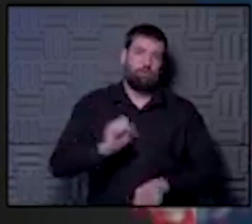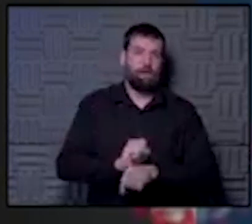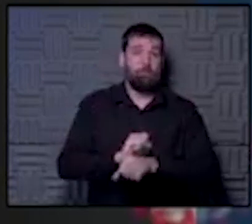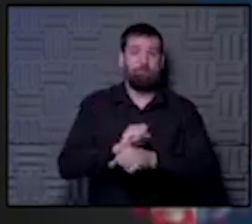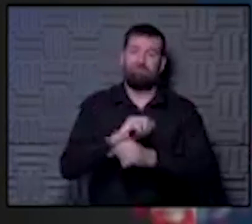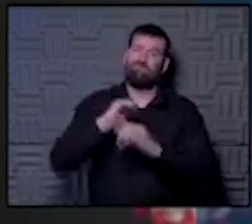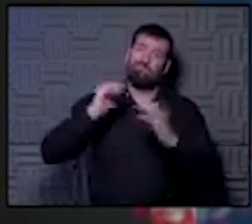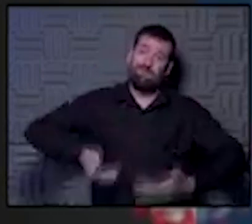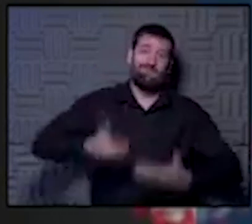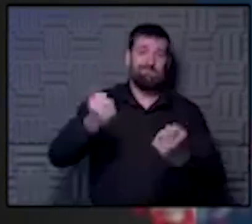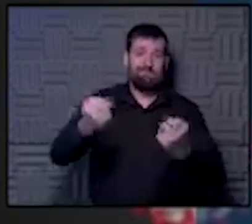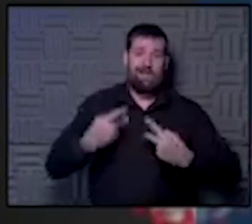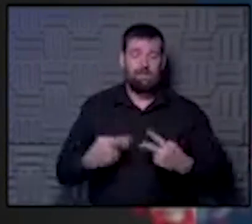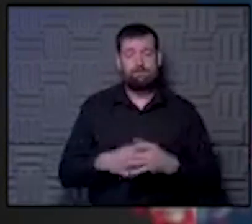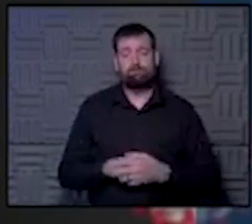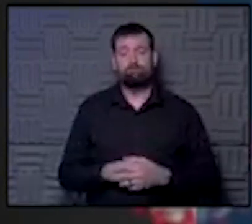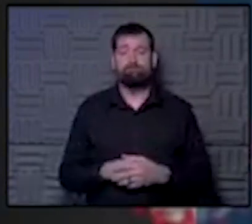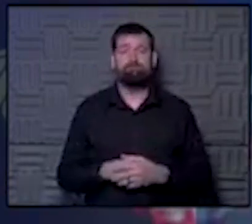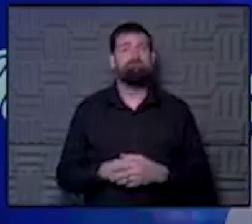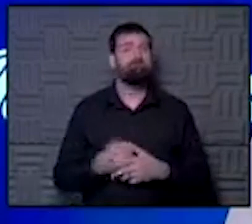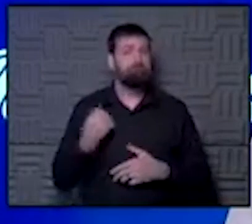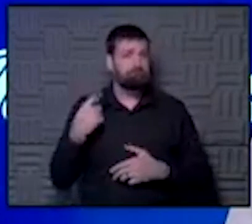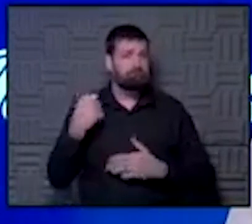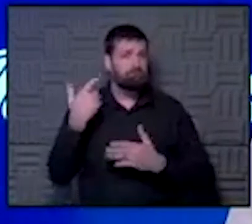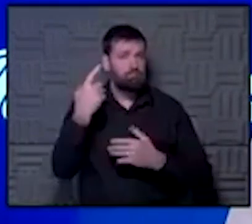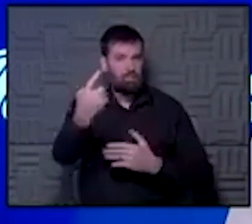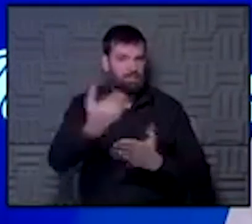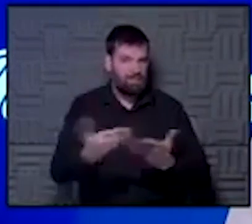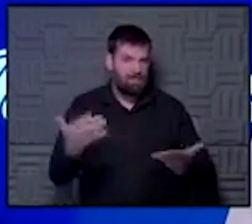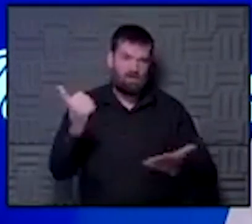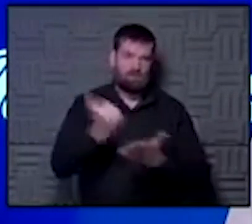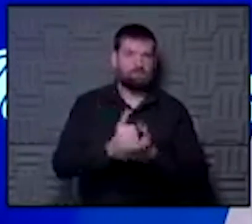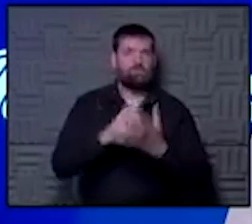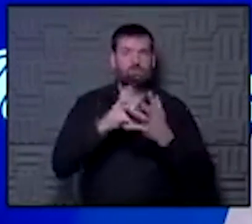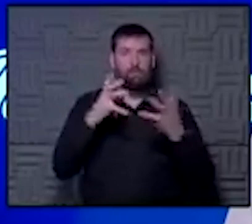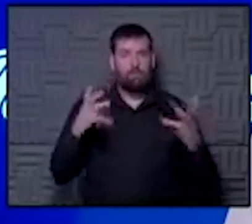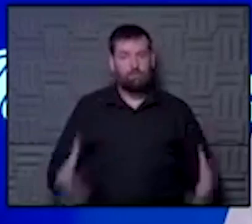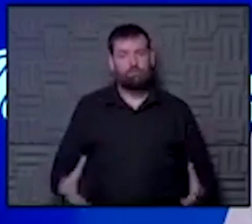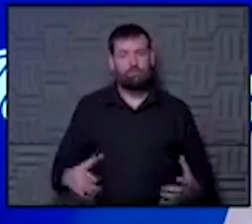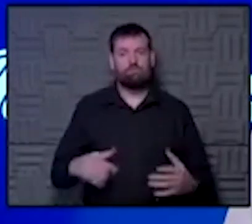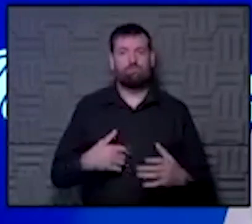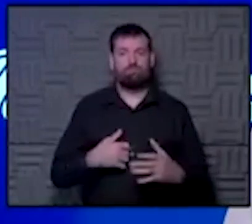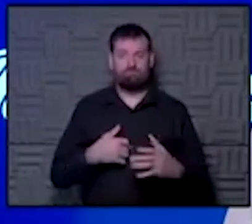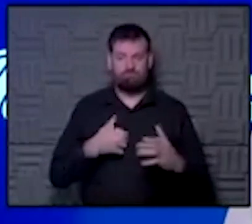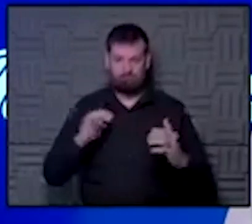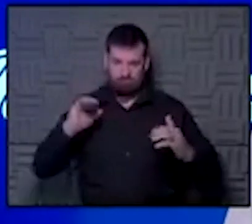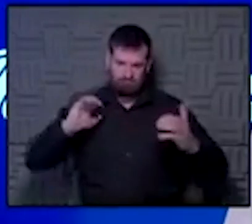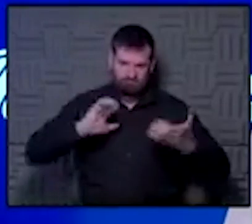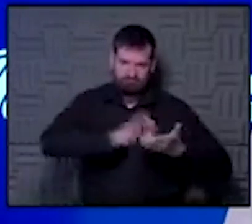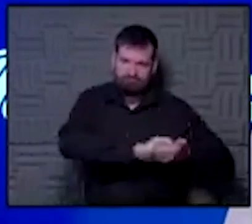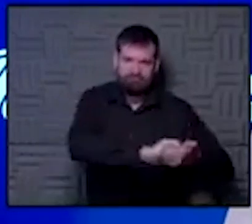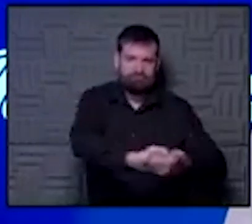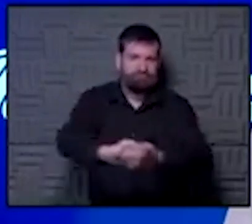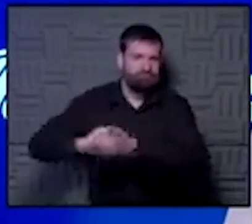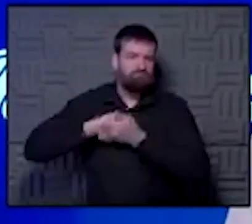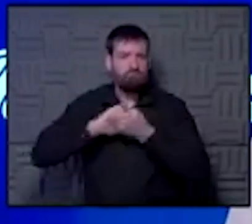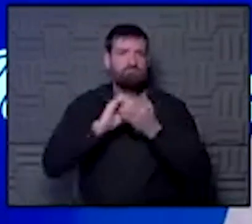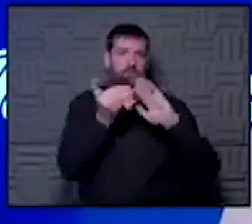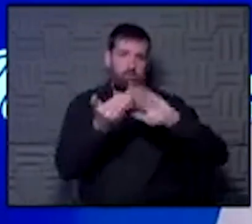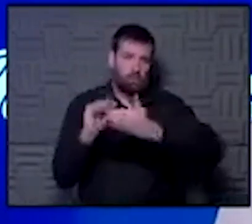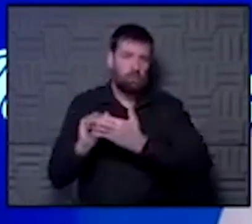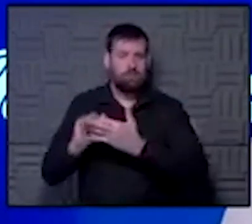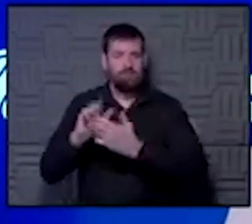them back. One of the things that has helped so much in this pandemic is the spirit of cooperation between the hospital and the communities in Kansas City.